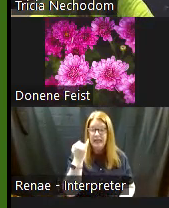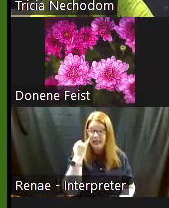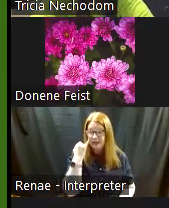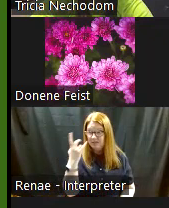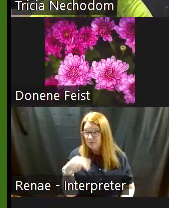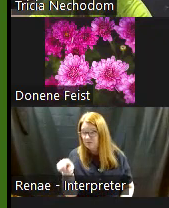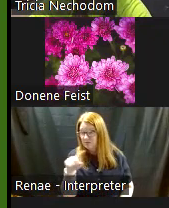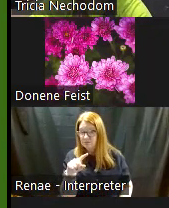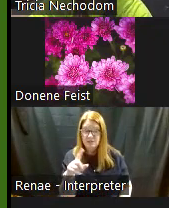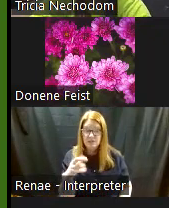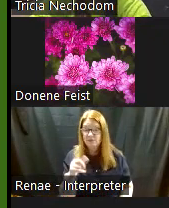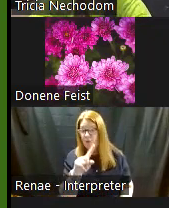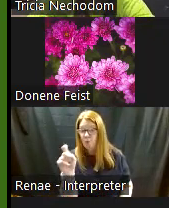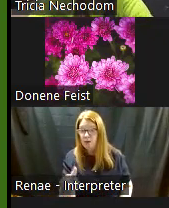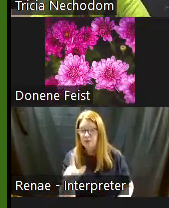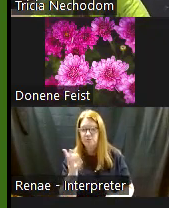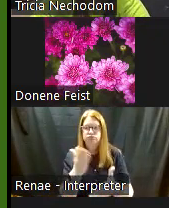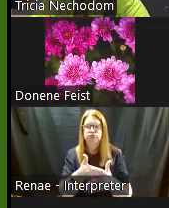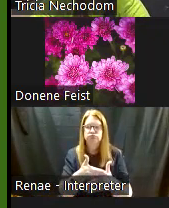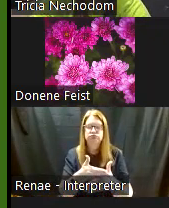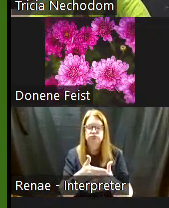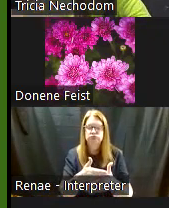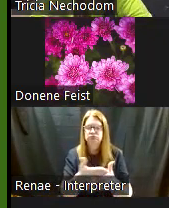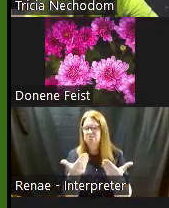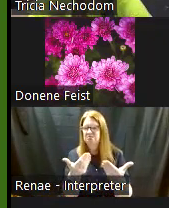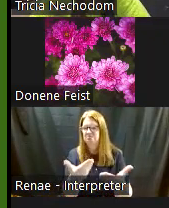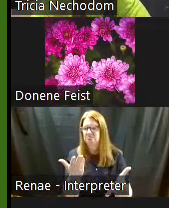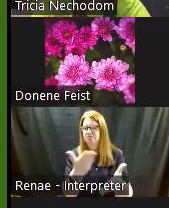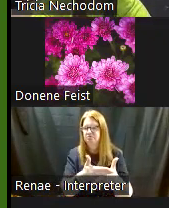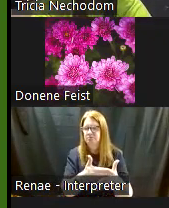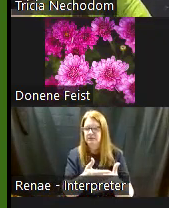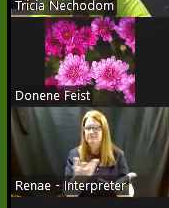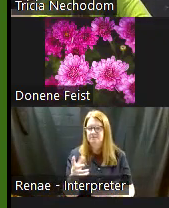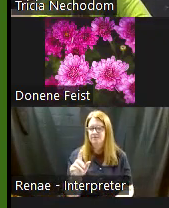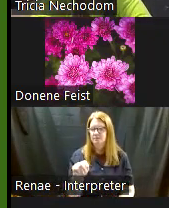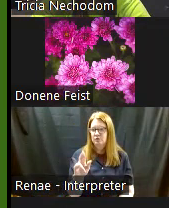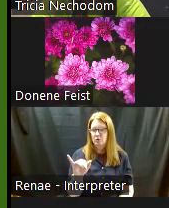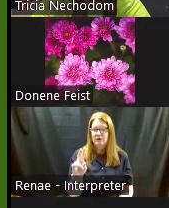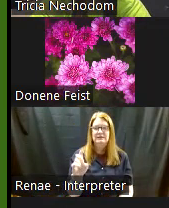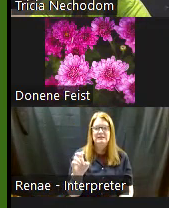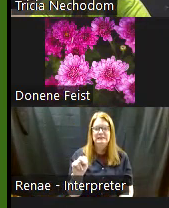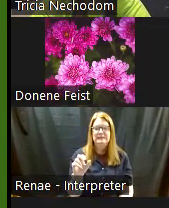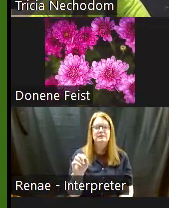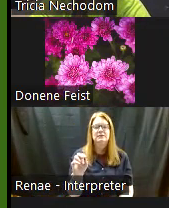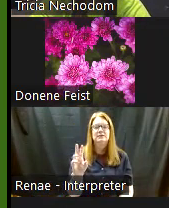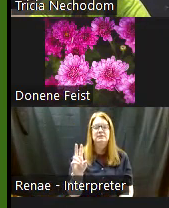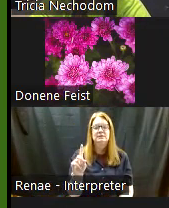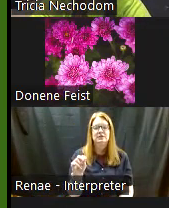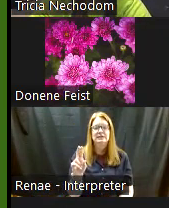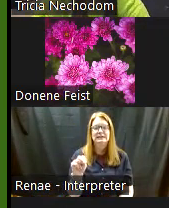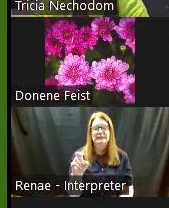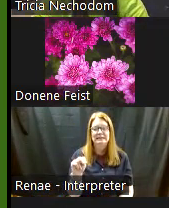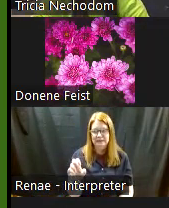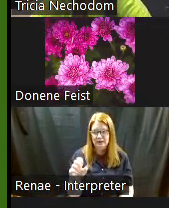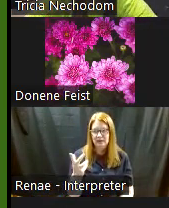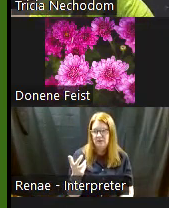has questions, please just jump in and ask. That goes for you guys too, Tori and Deneen or anybody else. I want this to